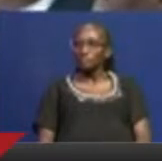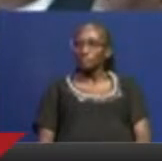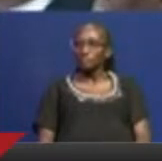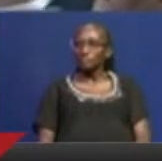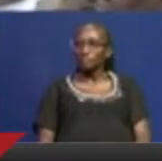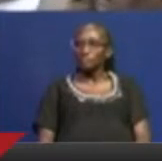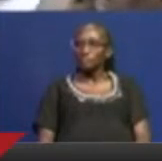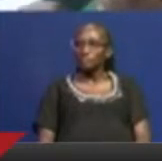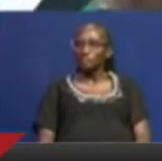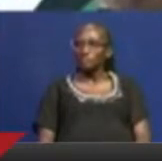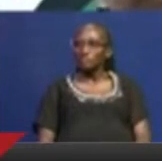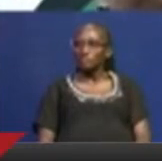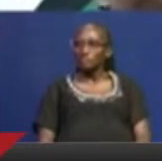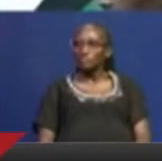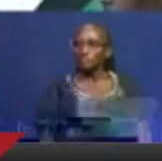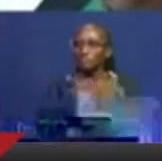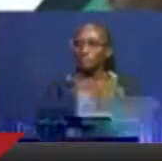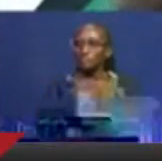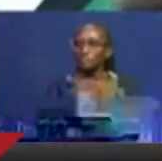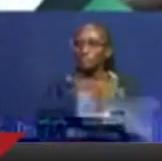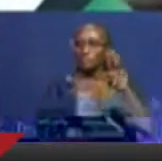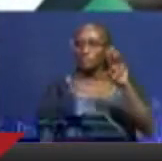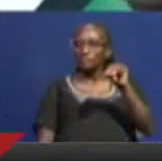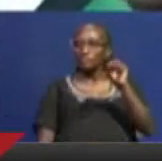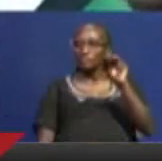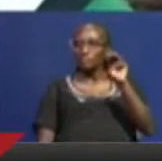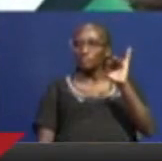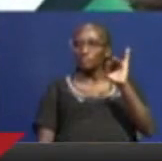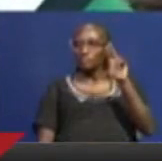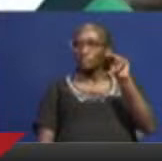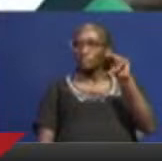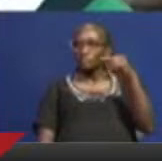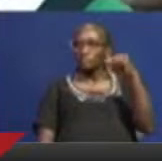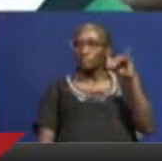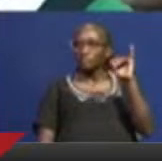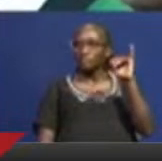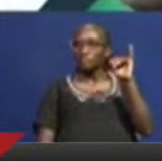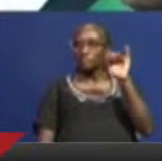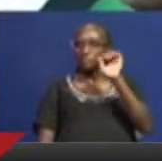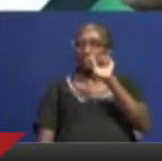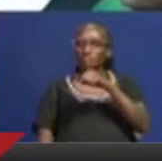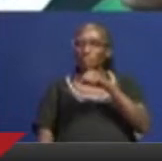Kibwezi West Mwengi Ekomas Mutuse.